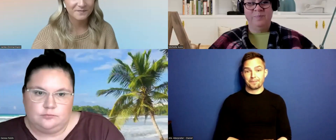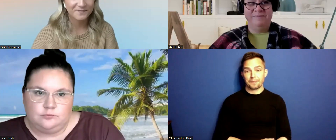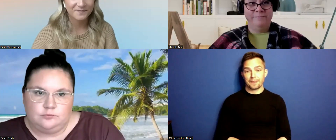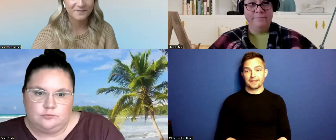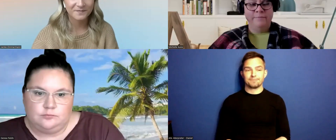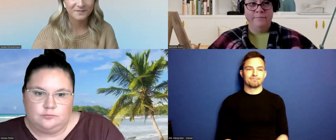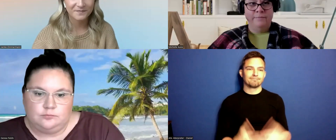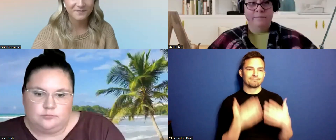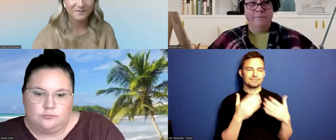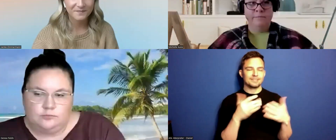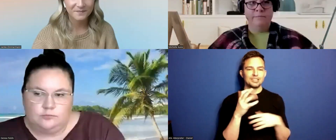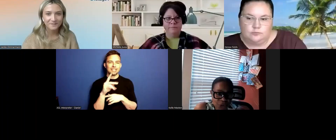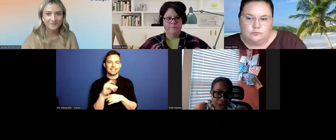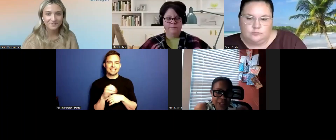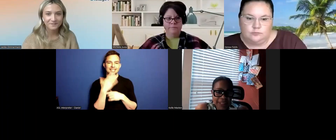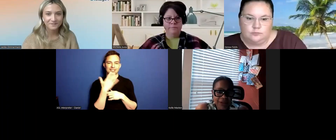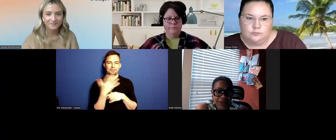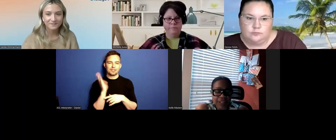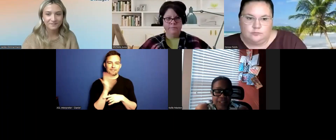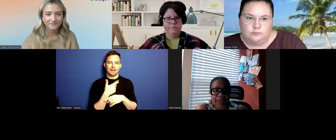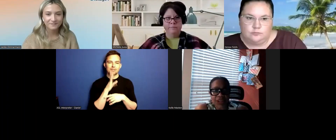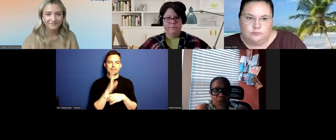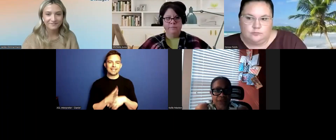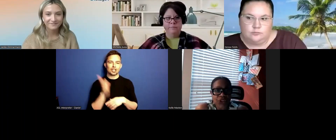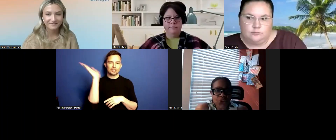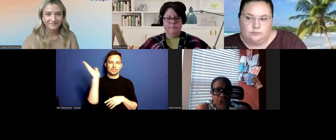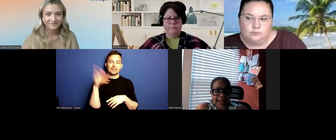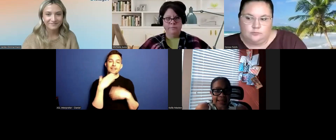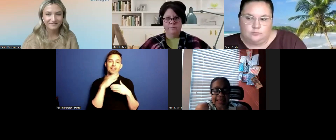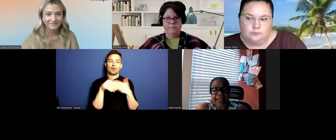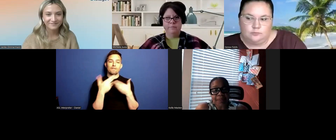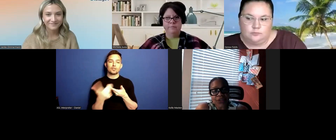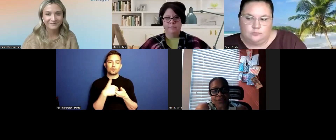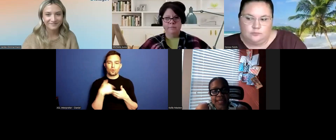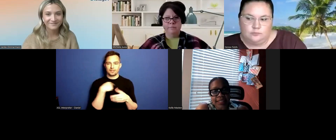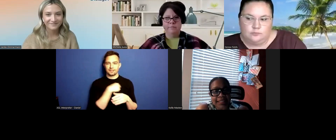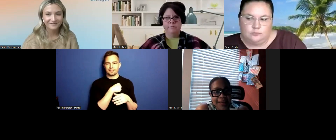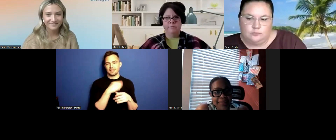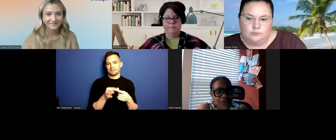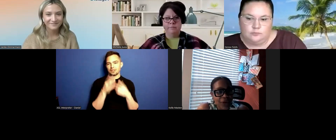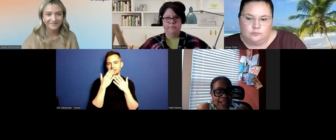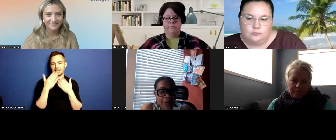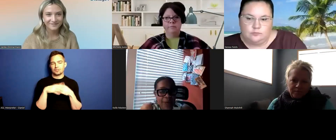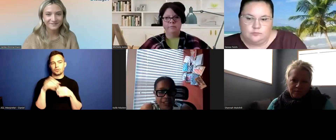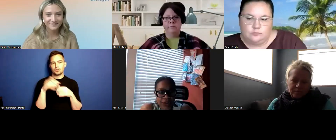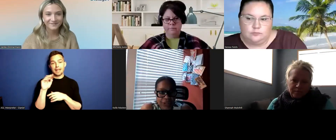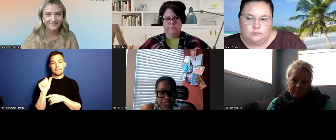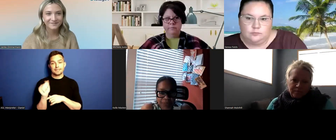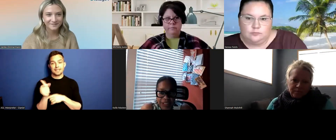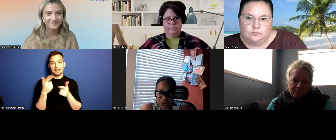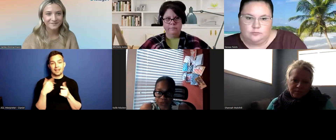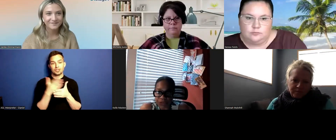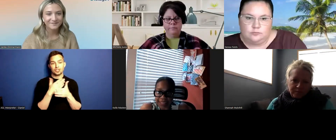Thank you, Jackie, and thank you so much to our speakers, and thank you all for joining us, and special thanks to SAMHSA for allowing us to share